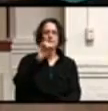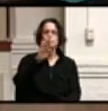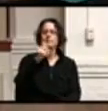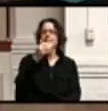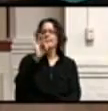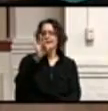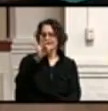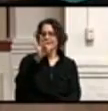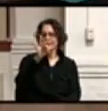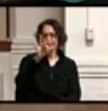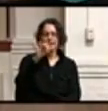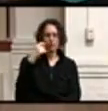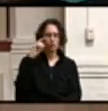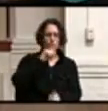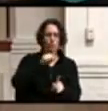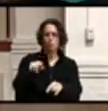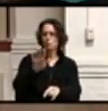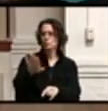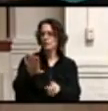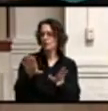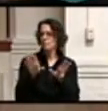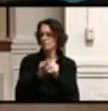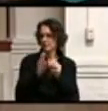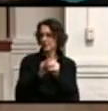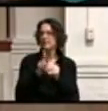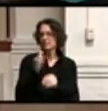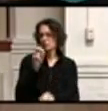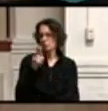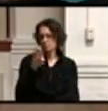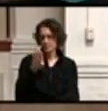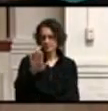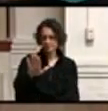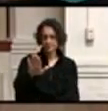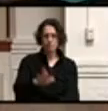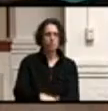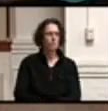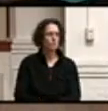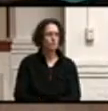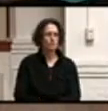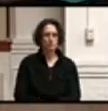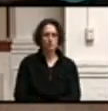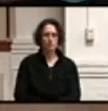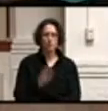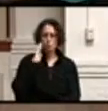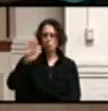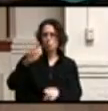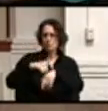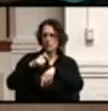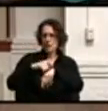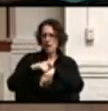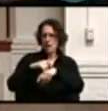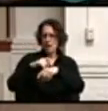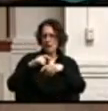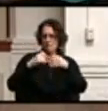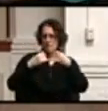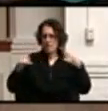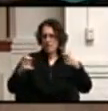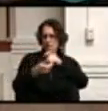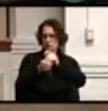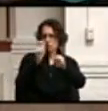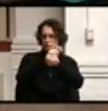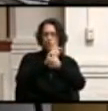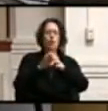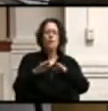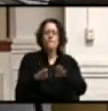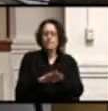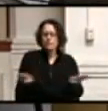Yeah. Because I know it's changed a little bit from when our last meeting, so I'm just wondering. Yeah, well, the floor